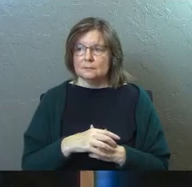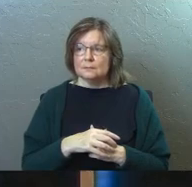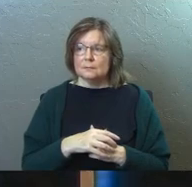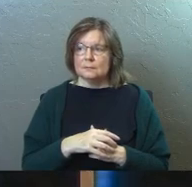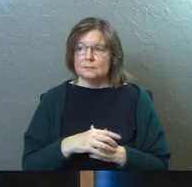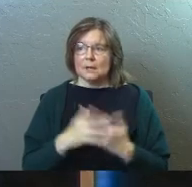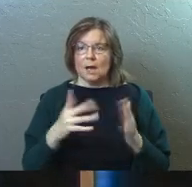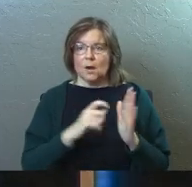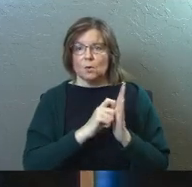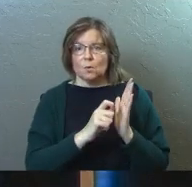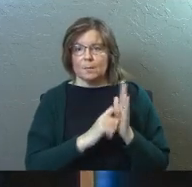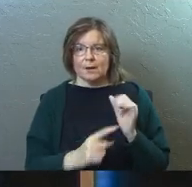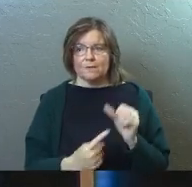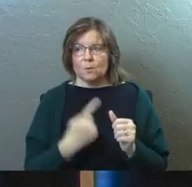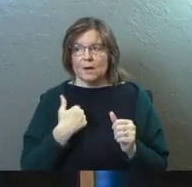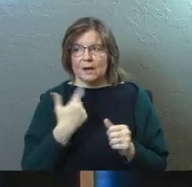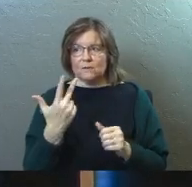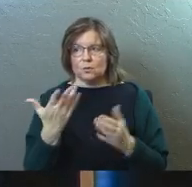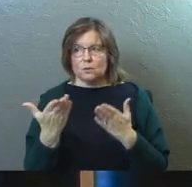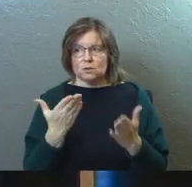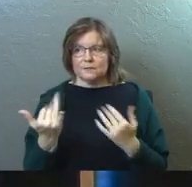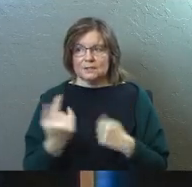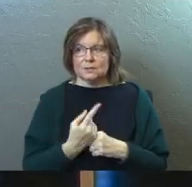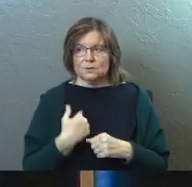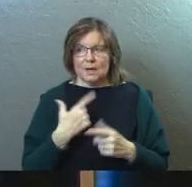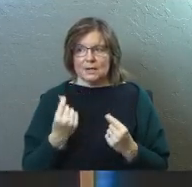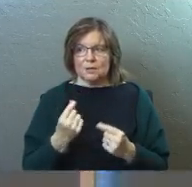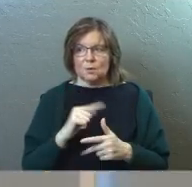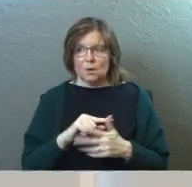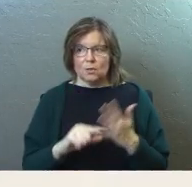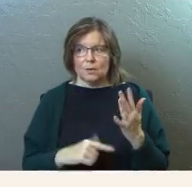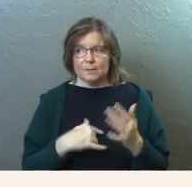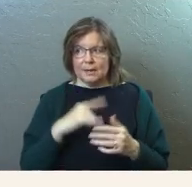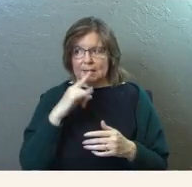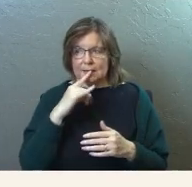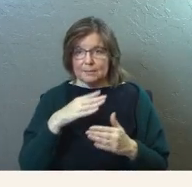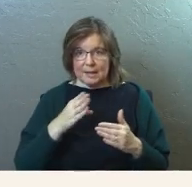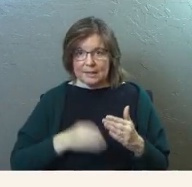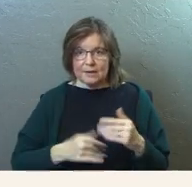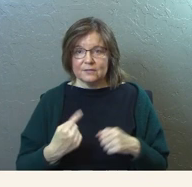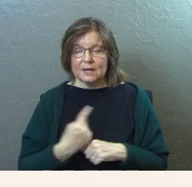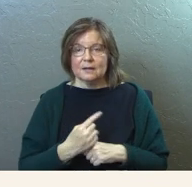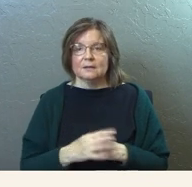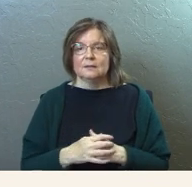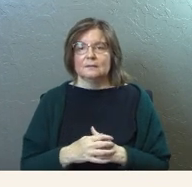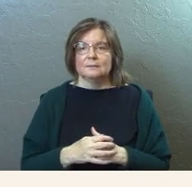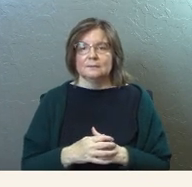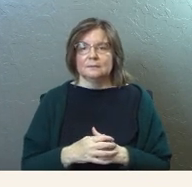And I already wrote my first one. I've got three services today, so I get to do all three of my kids by the end of the day.